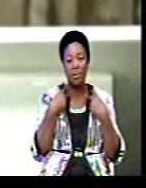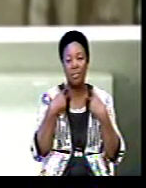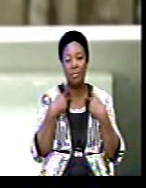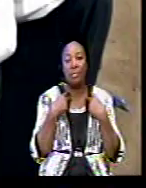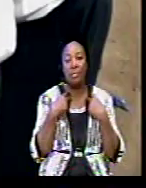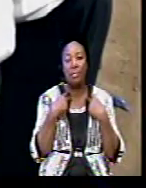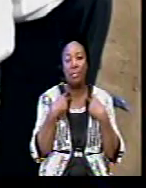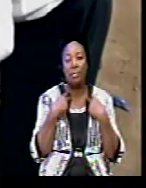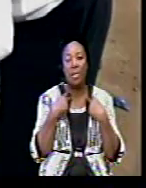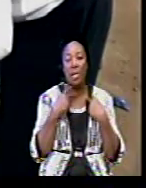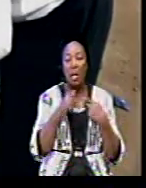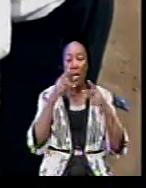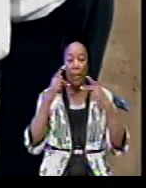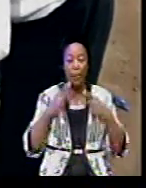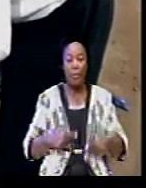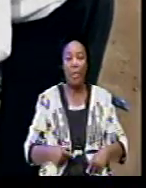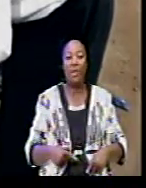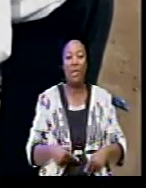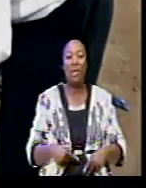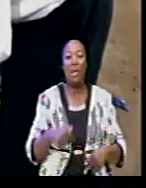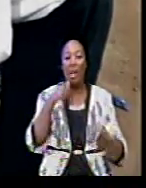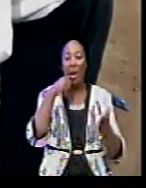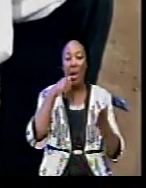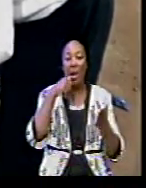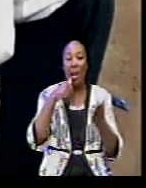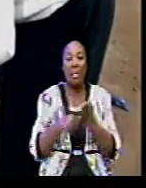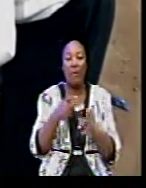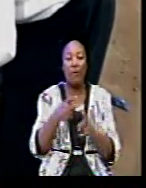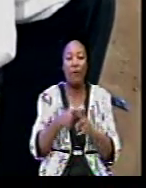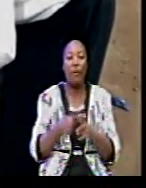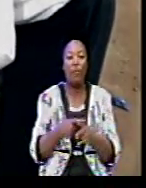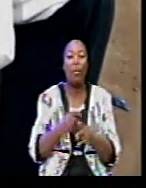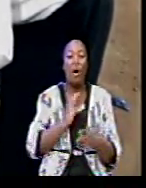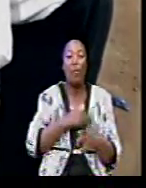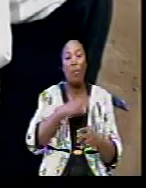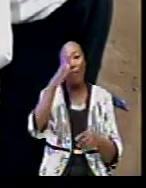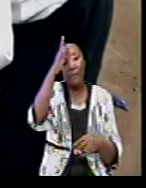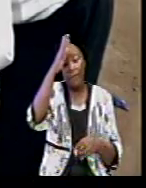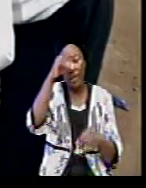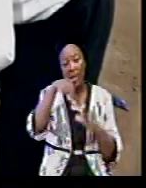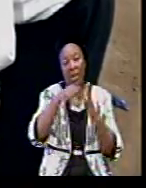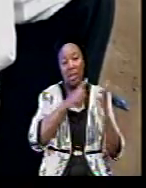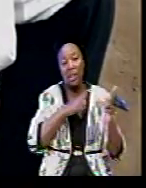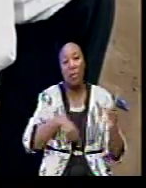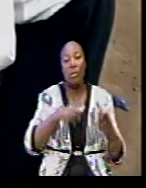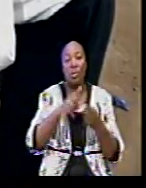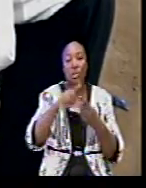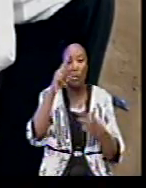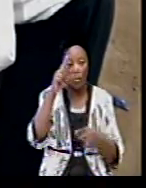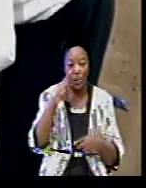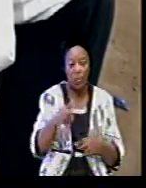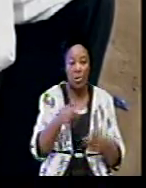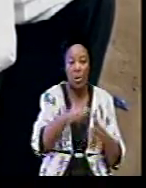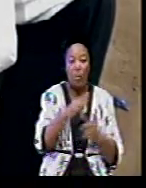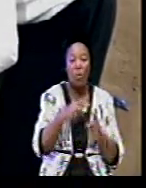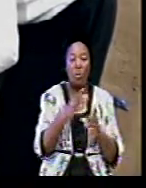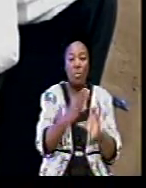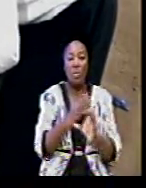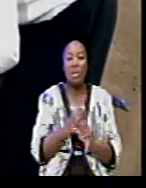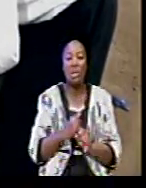in all other locations. For our online audience, please, you will see the link.